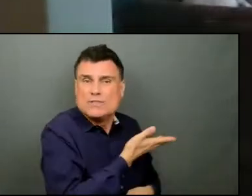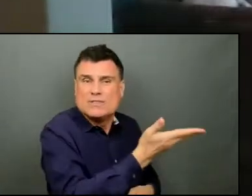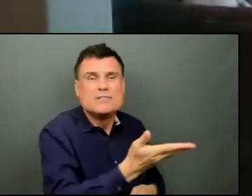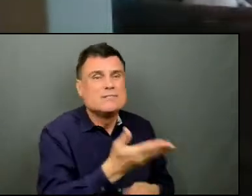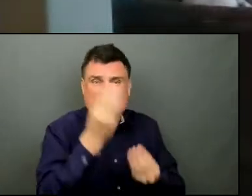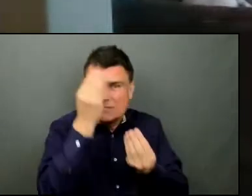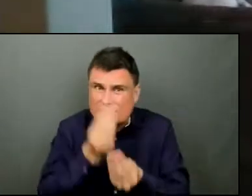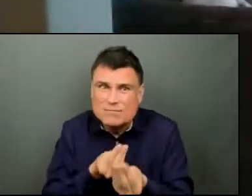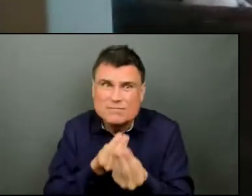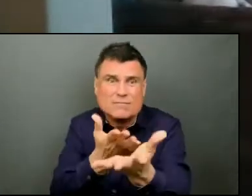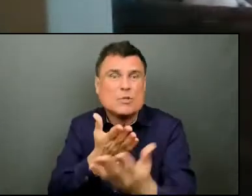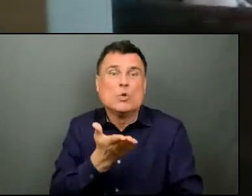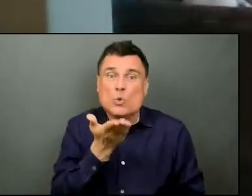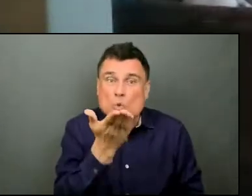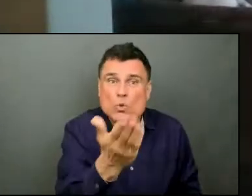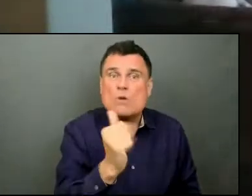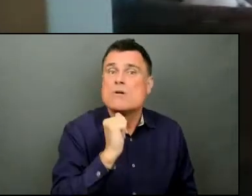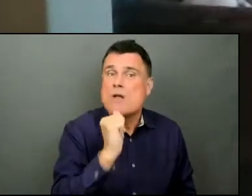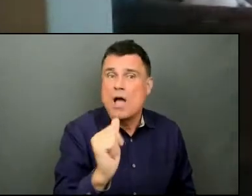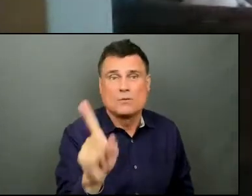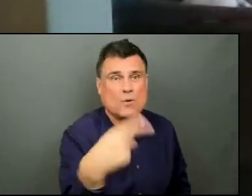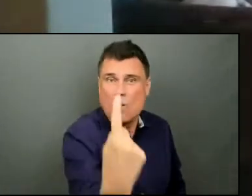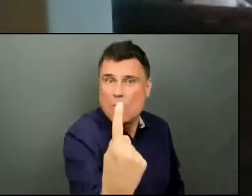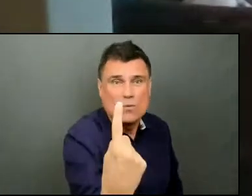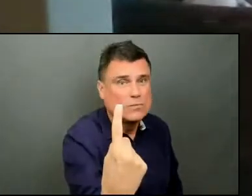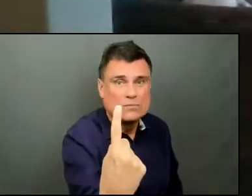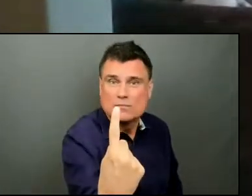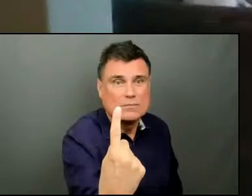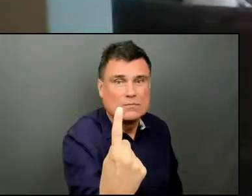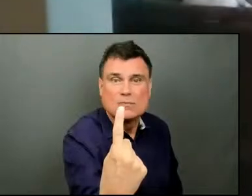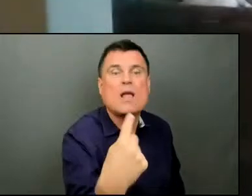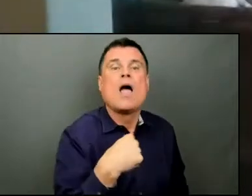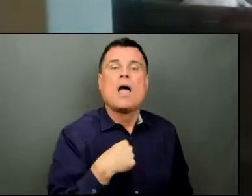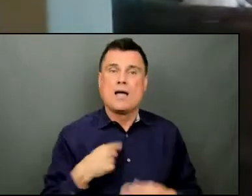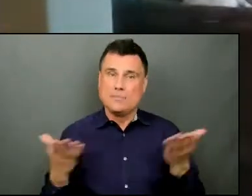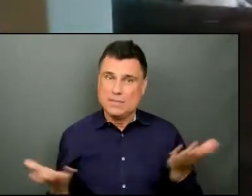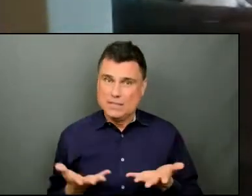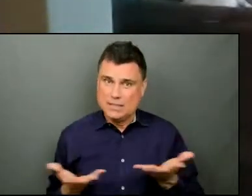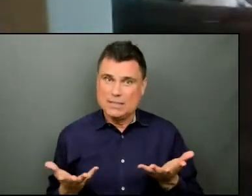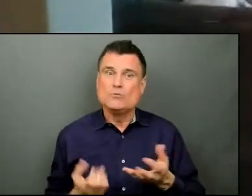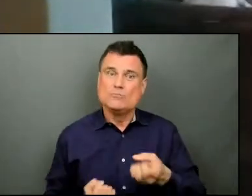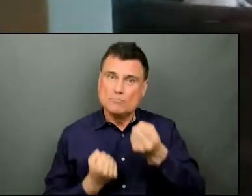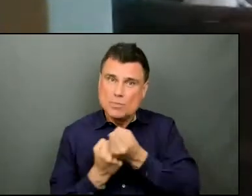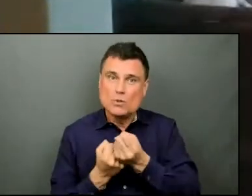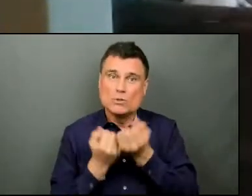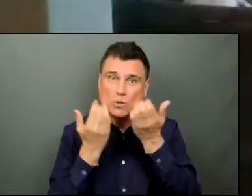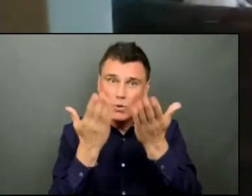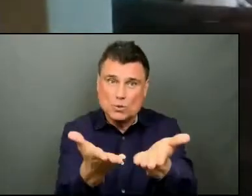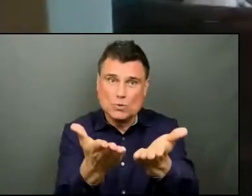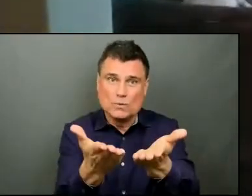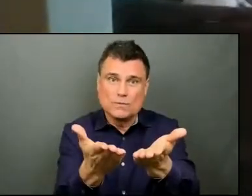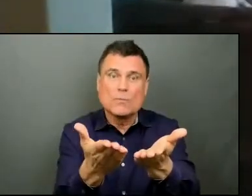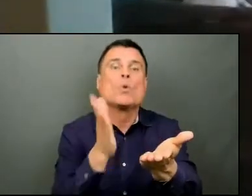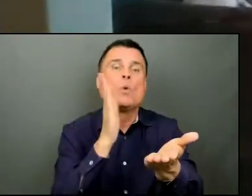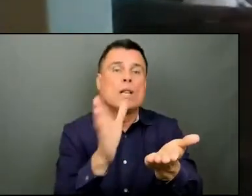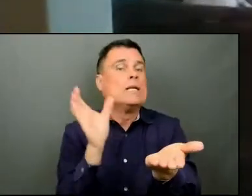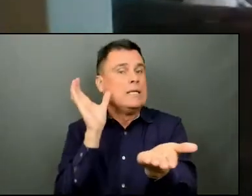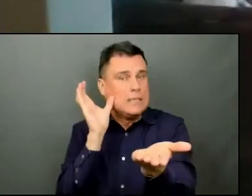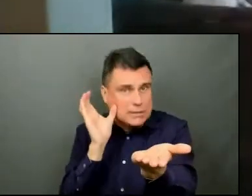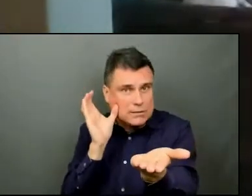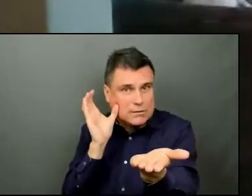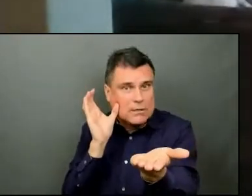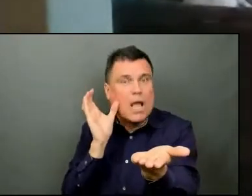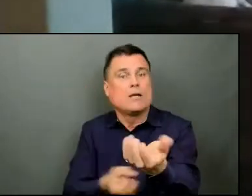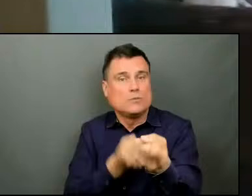that myself and my colleagues here at the Foundry, we are here for you. We're here to stand with you, to listen and to support you in